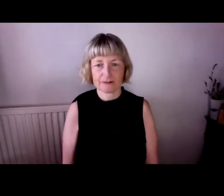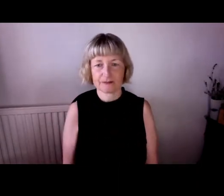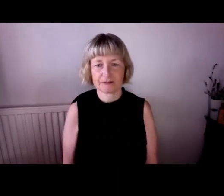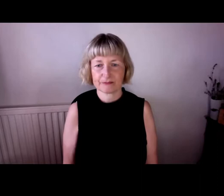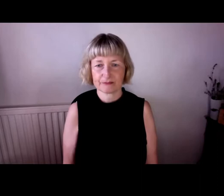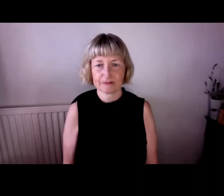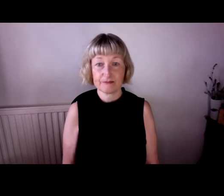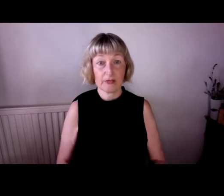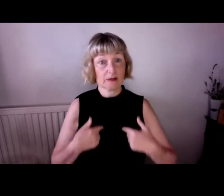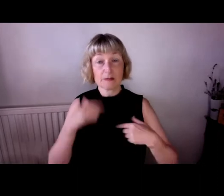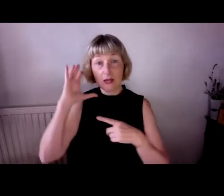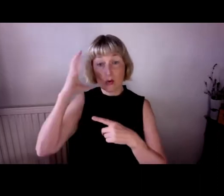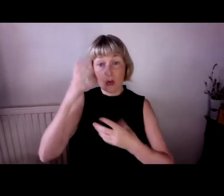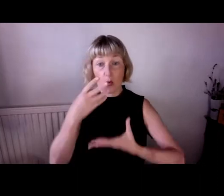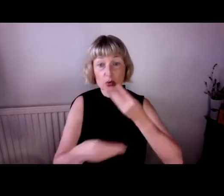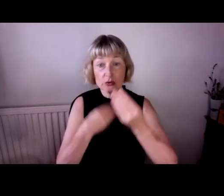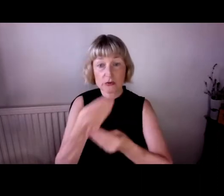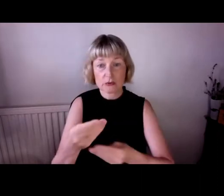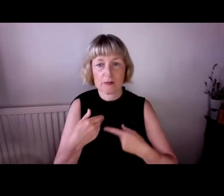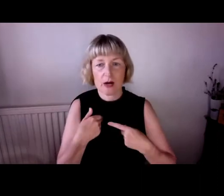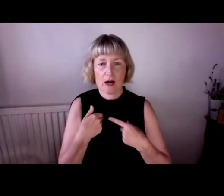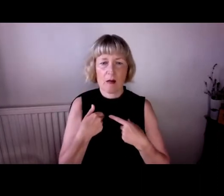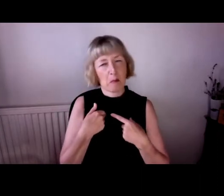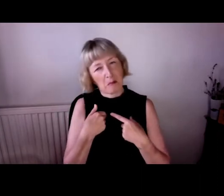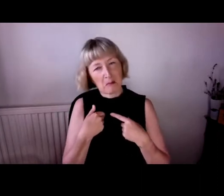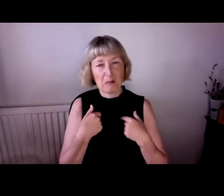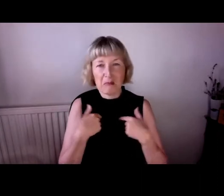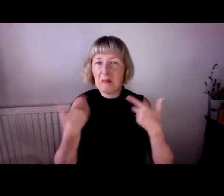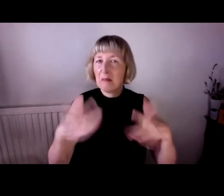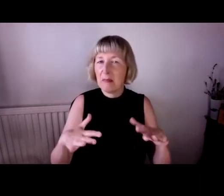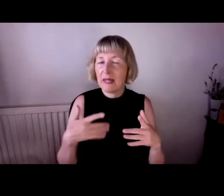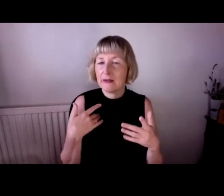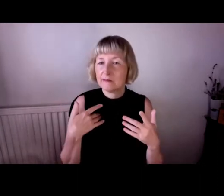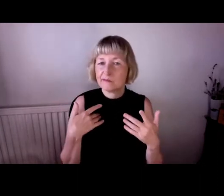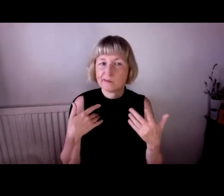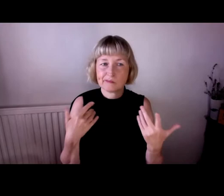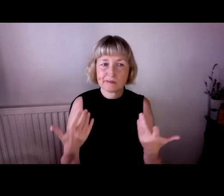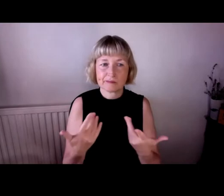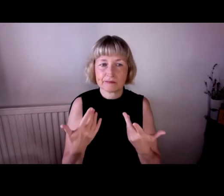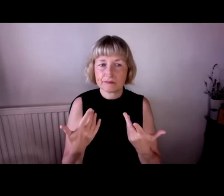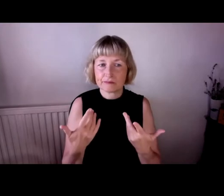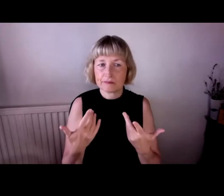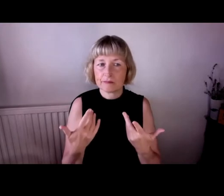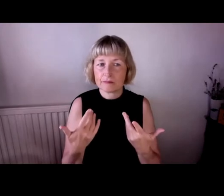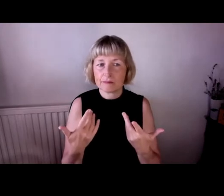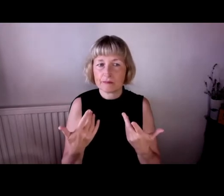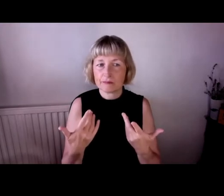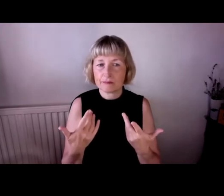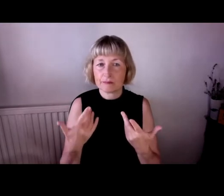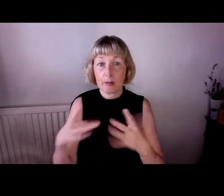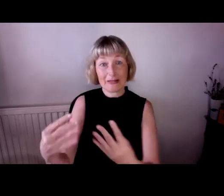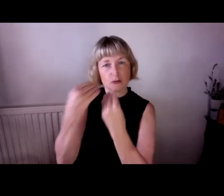As an audio describer, I have probably been one of the more, I was trained